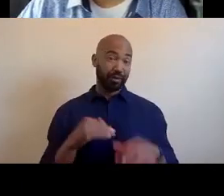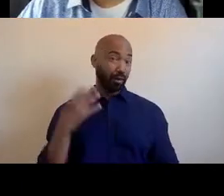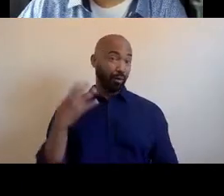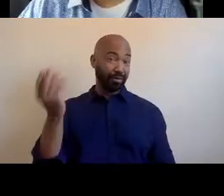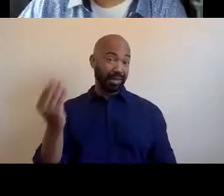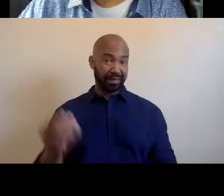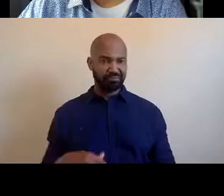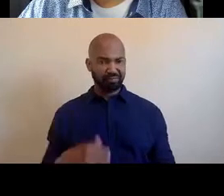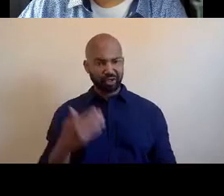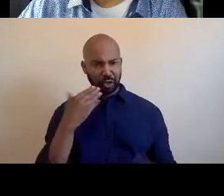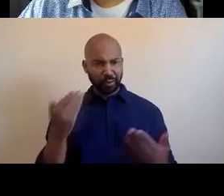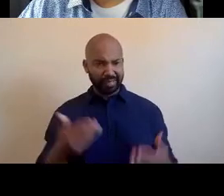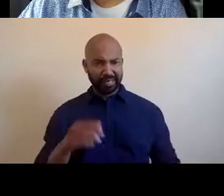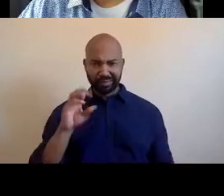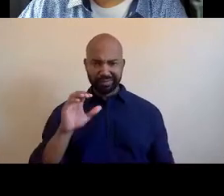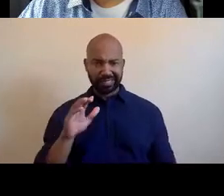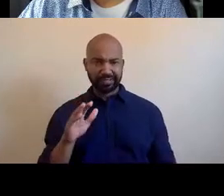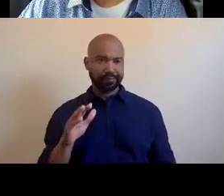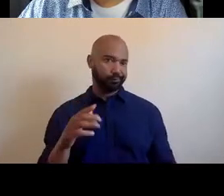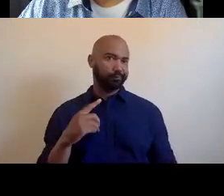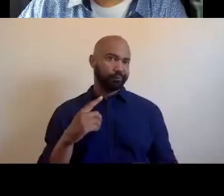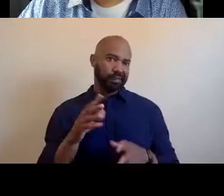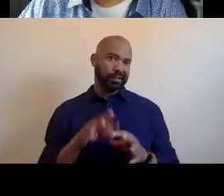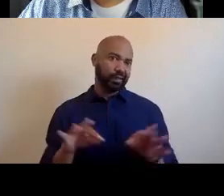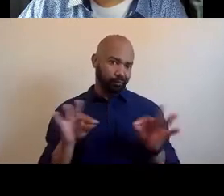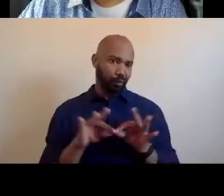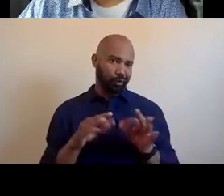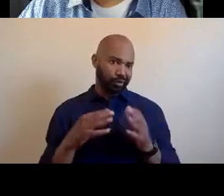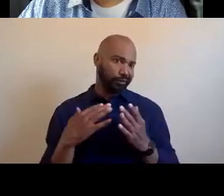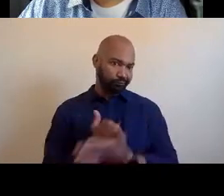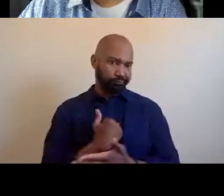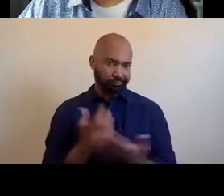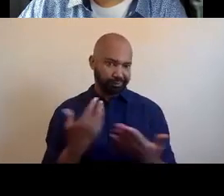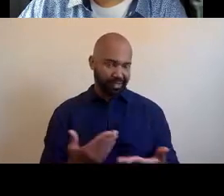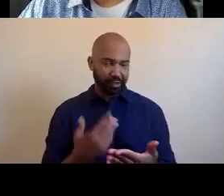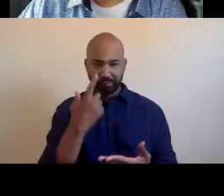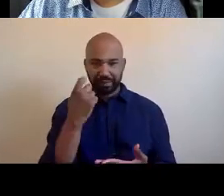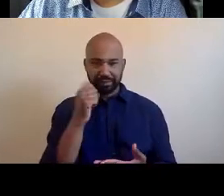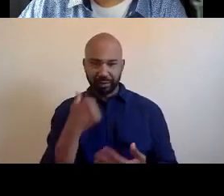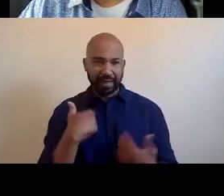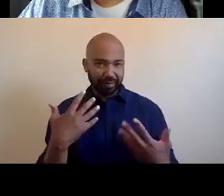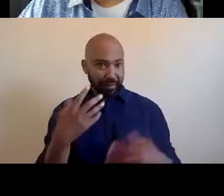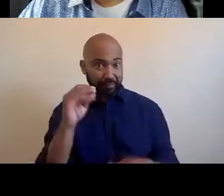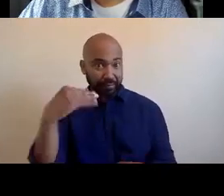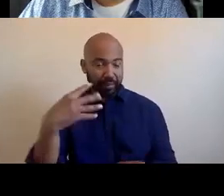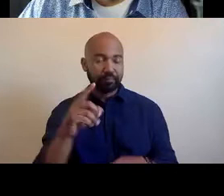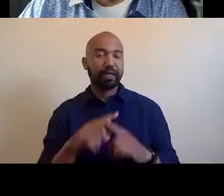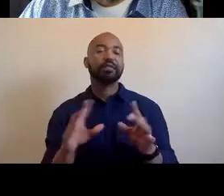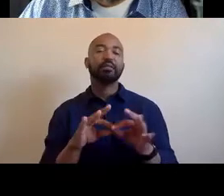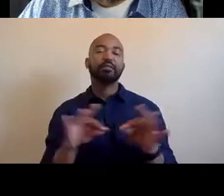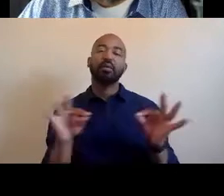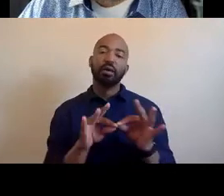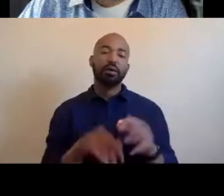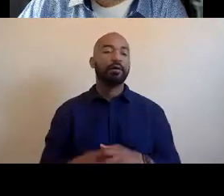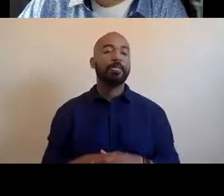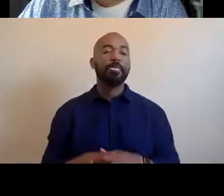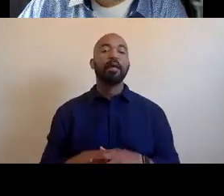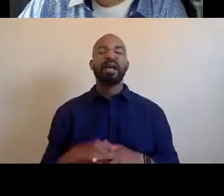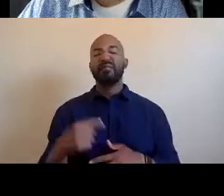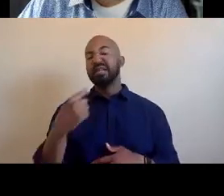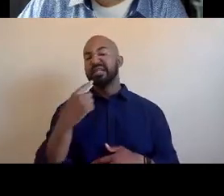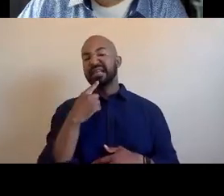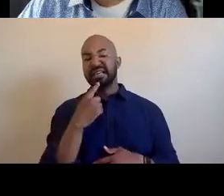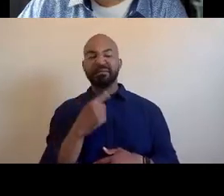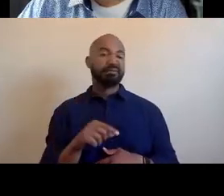it. Vitamin D, we get vitamin D from sunshine. So 15 minutes of unfettered sunshine is what I would recommend